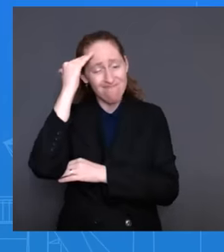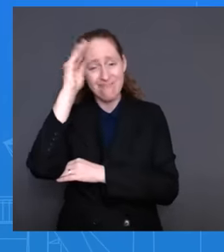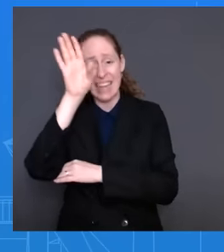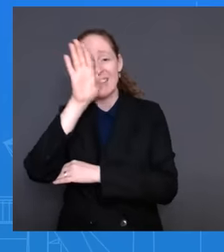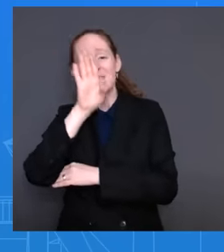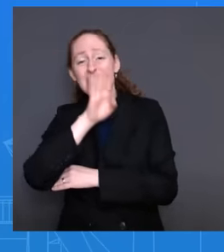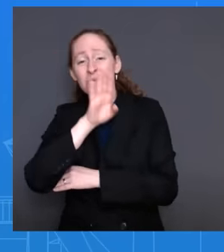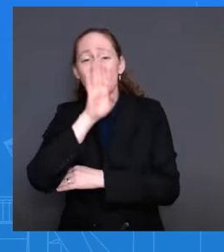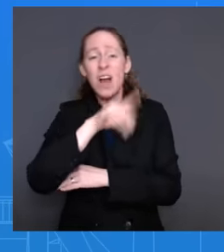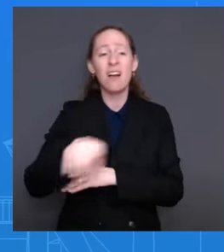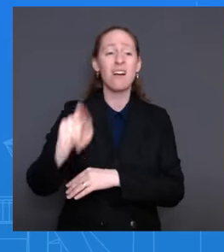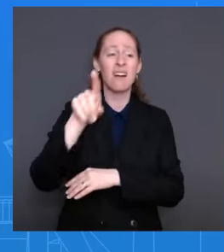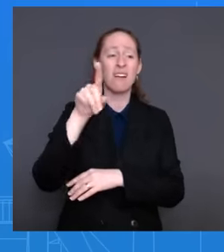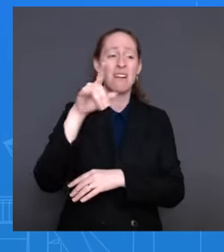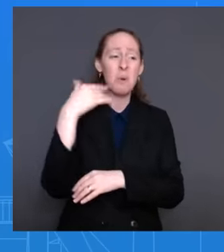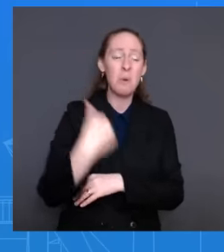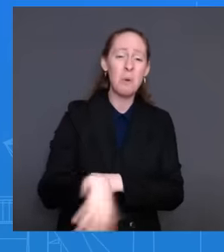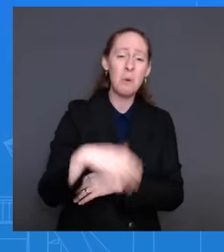deal with